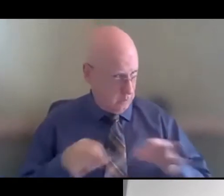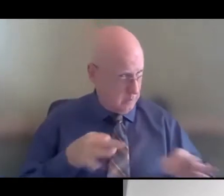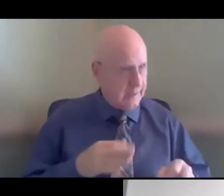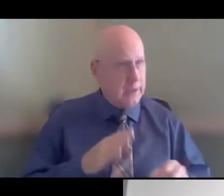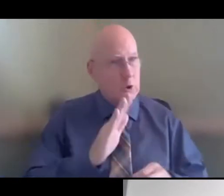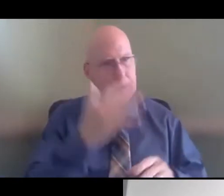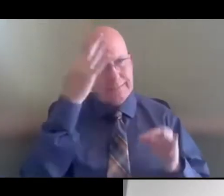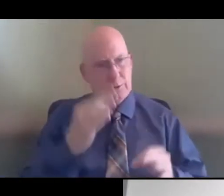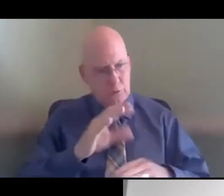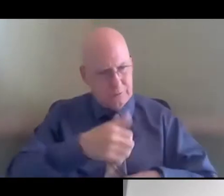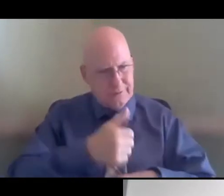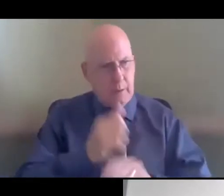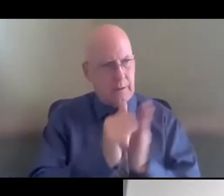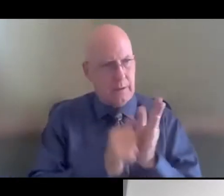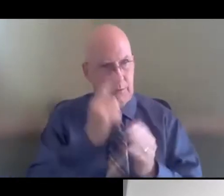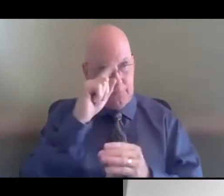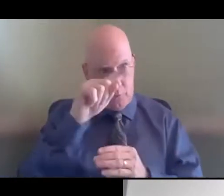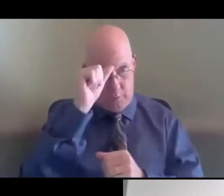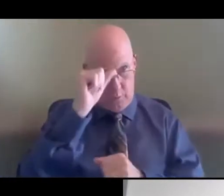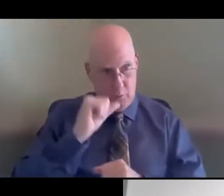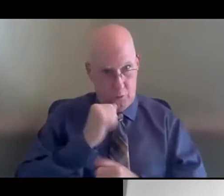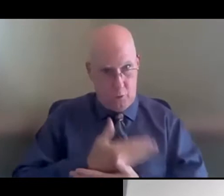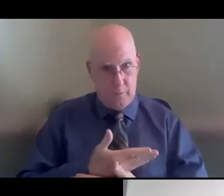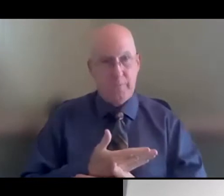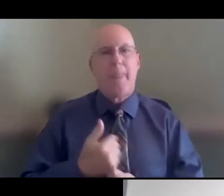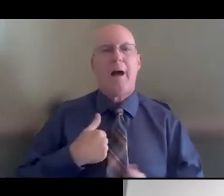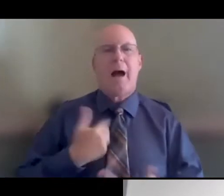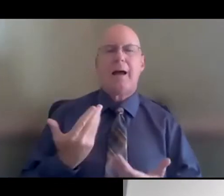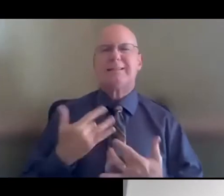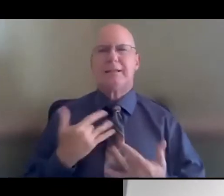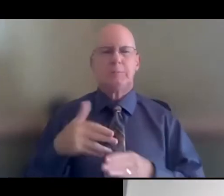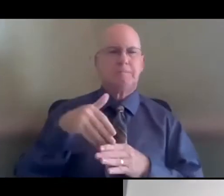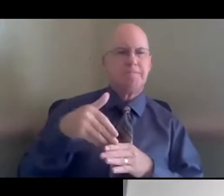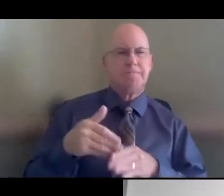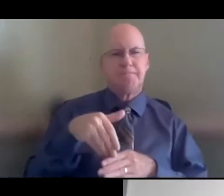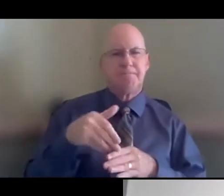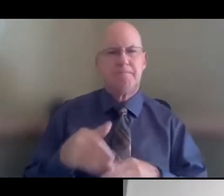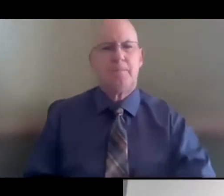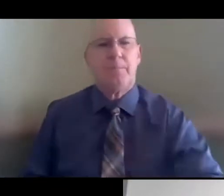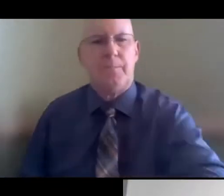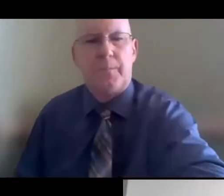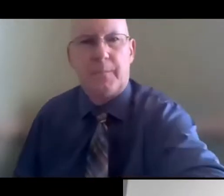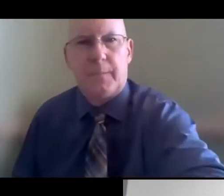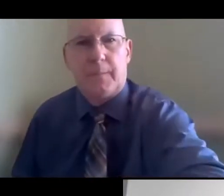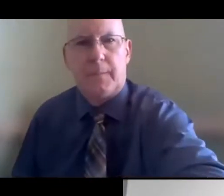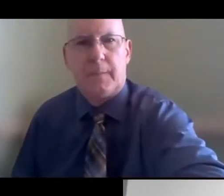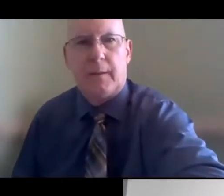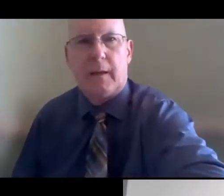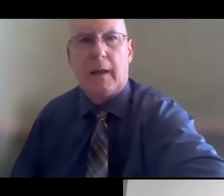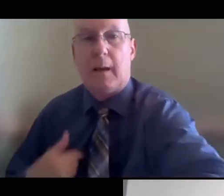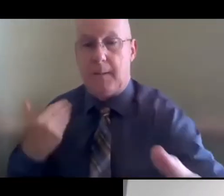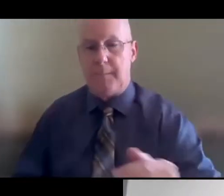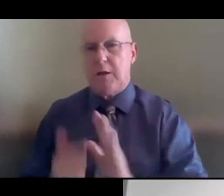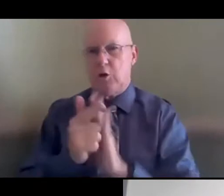account for your daughter, May? So I'm a little bit of a fence sitter. I've been an estate planning attorney now for more than 27 years.